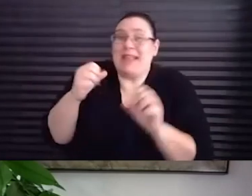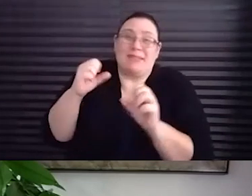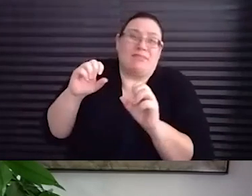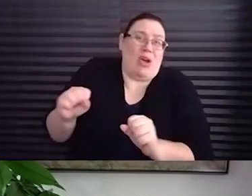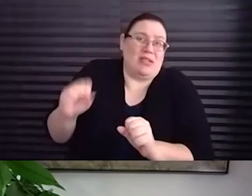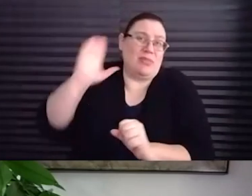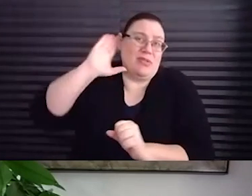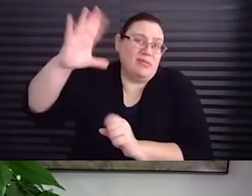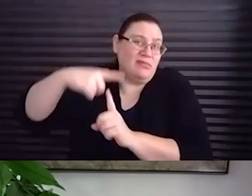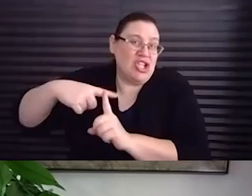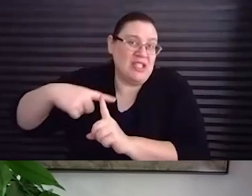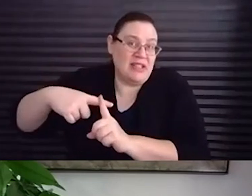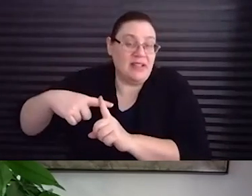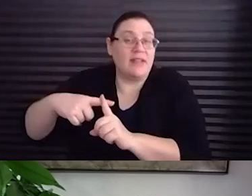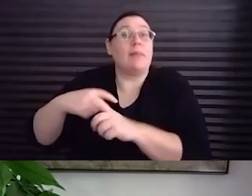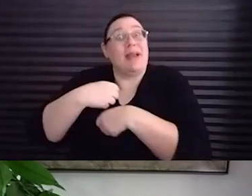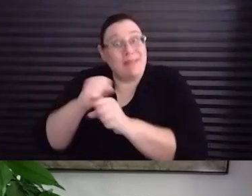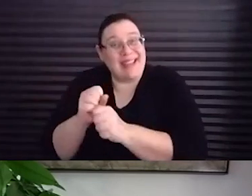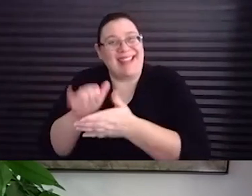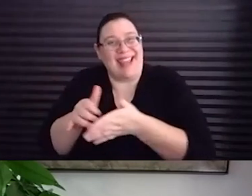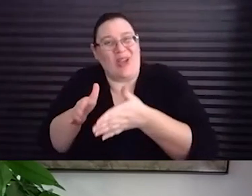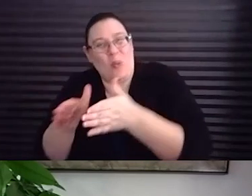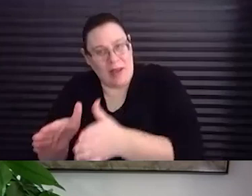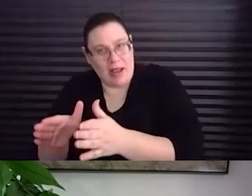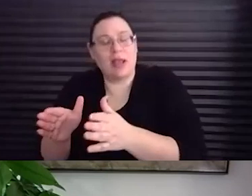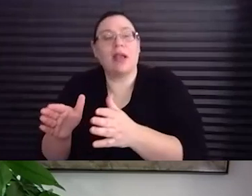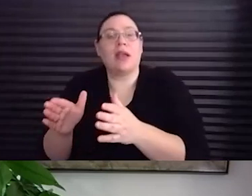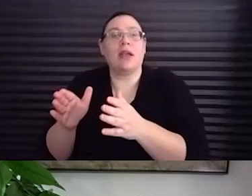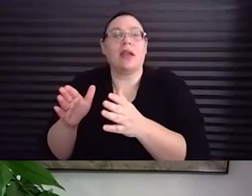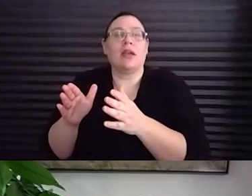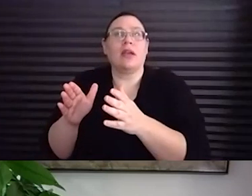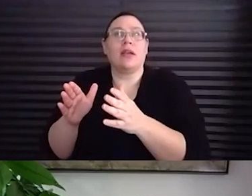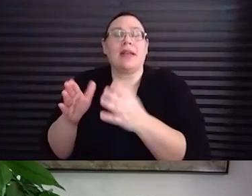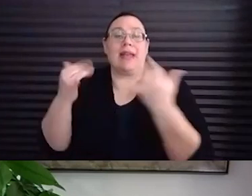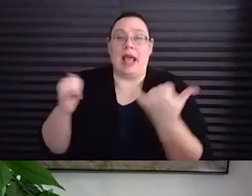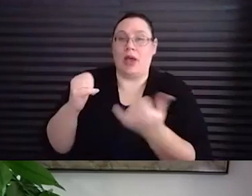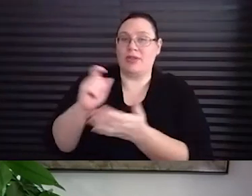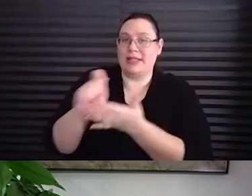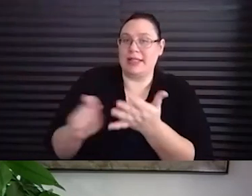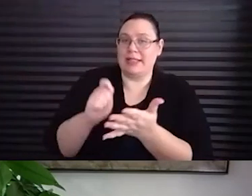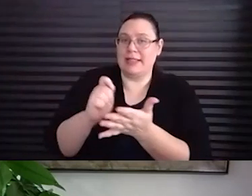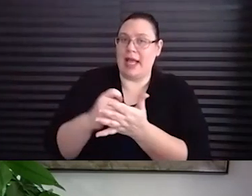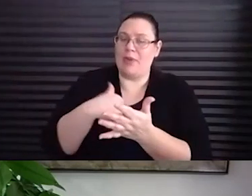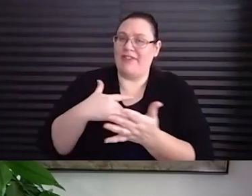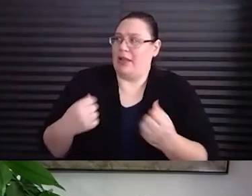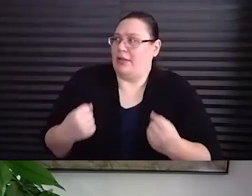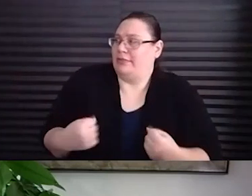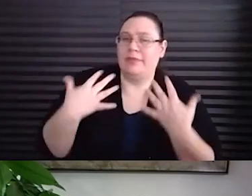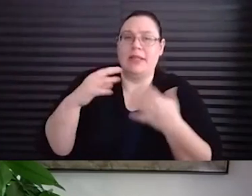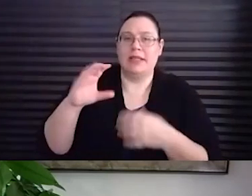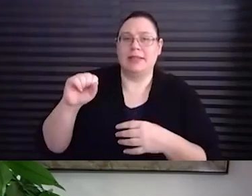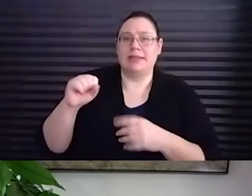possible by creating like that. This is a time where we are stimulated, like said